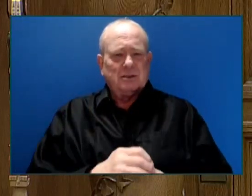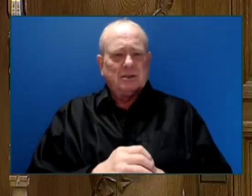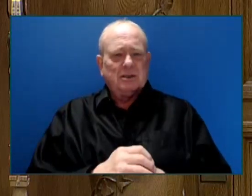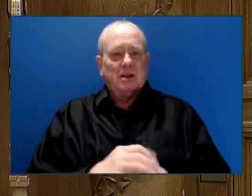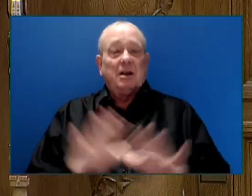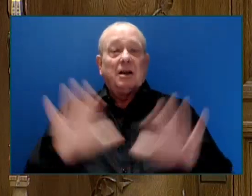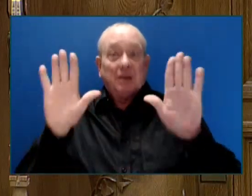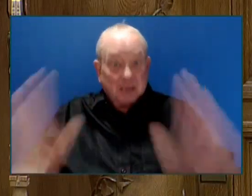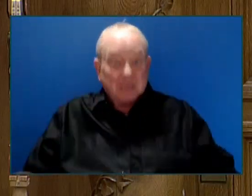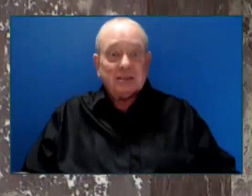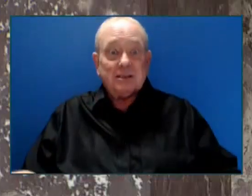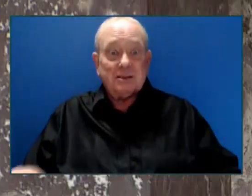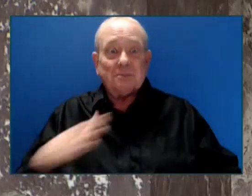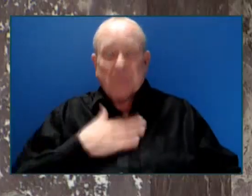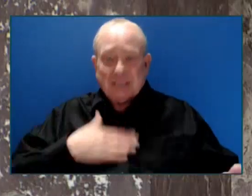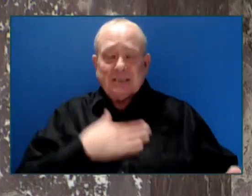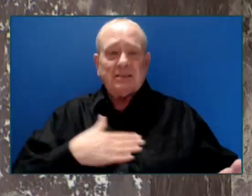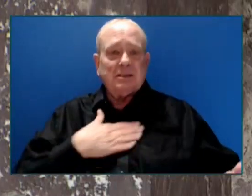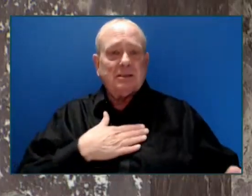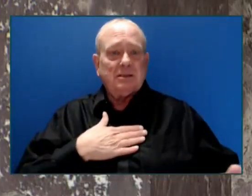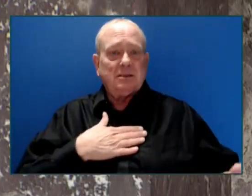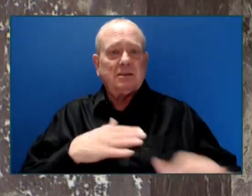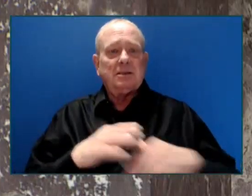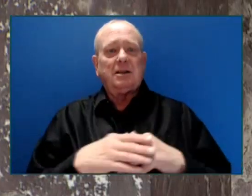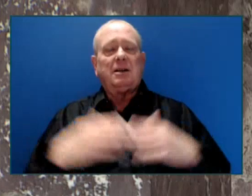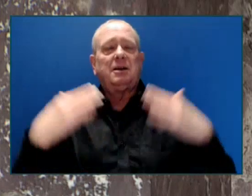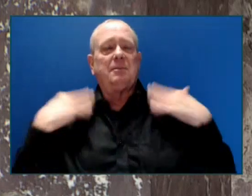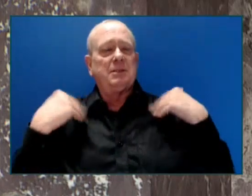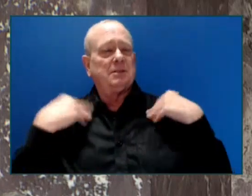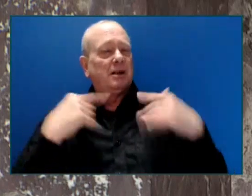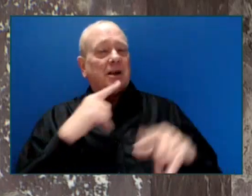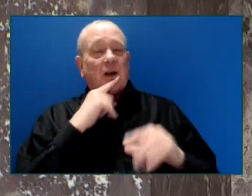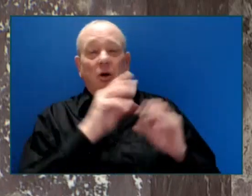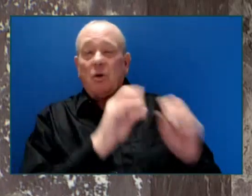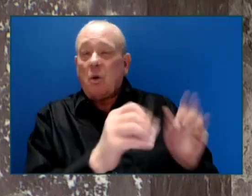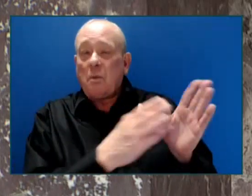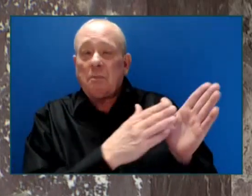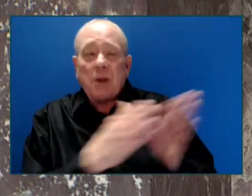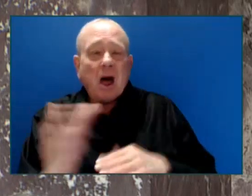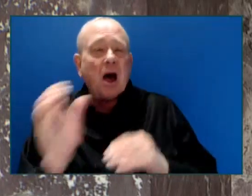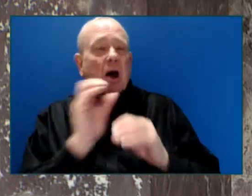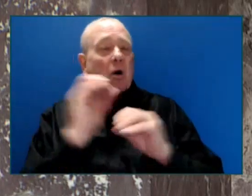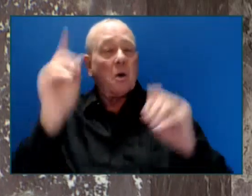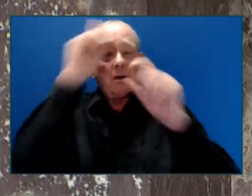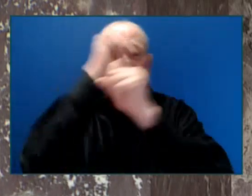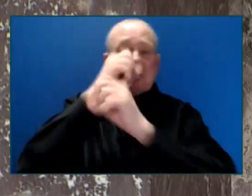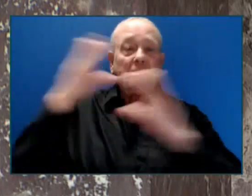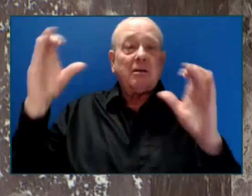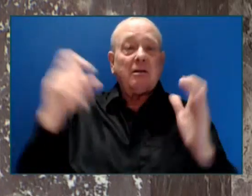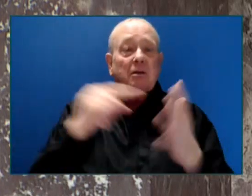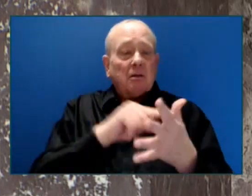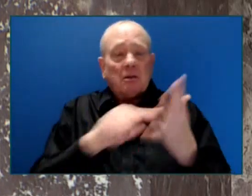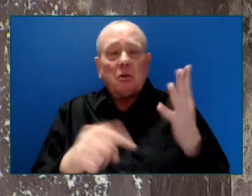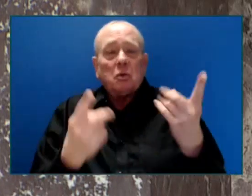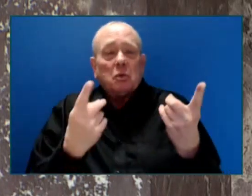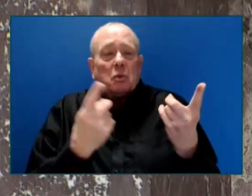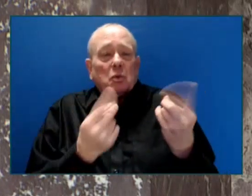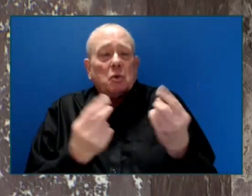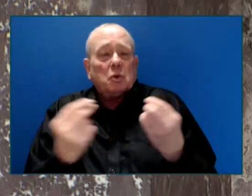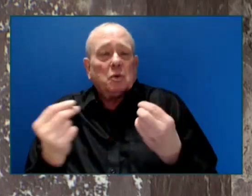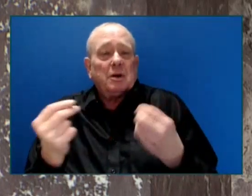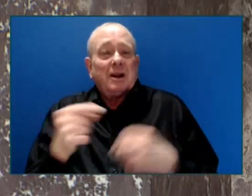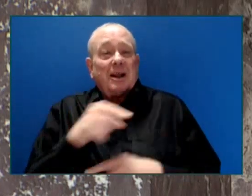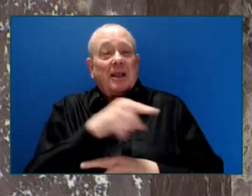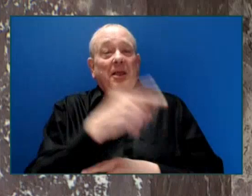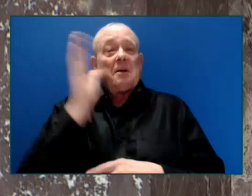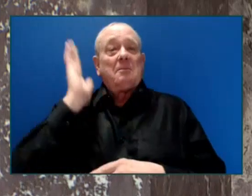please. Honourable Speaker, they have no plan, they have no vision for housing now. They had no vision for housing when they were in government for 16 years because they did nothing, Honourable